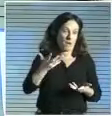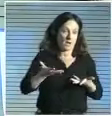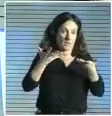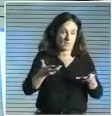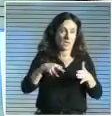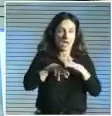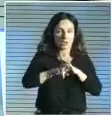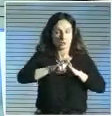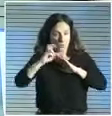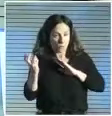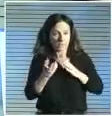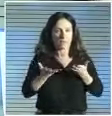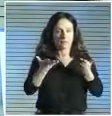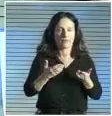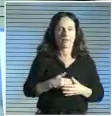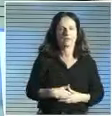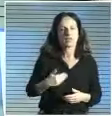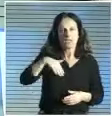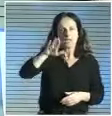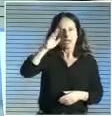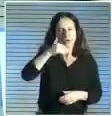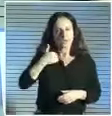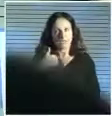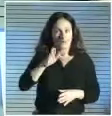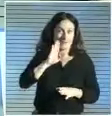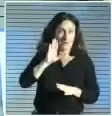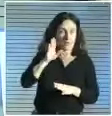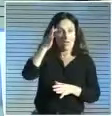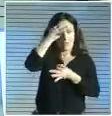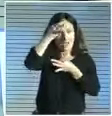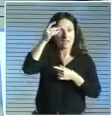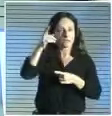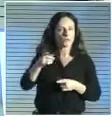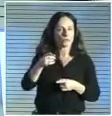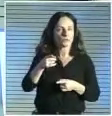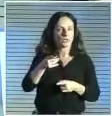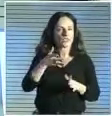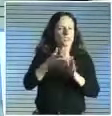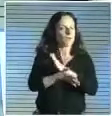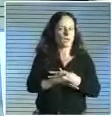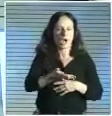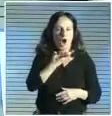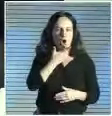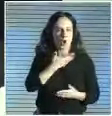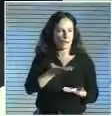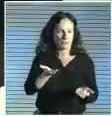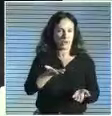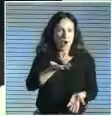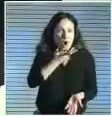just to point out that this data is knowledge, and knowledge for